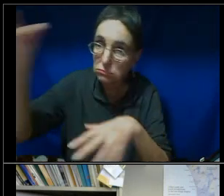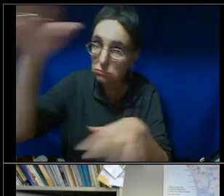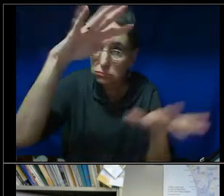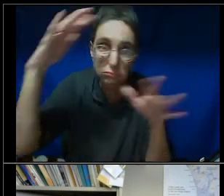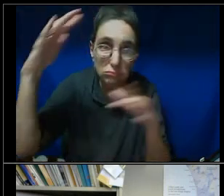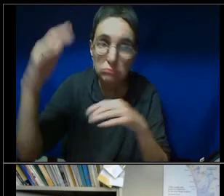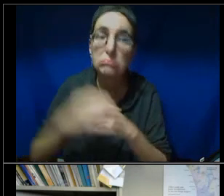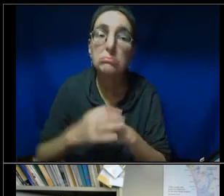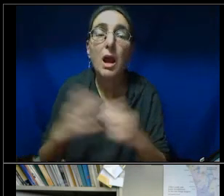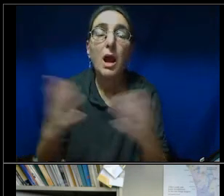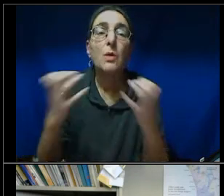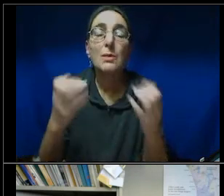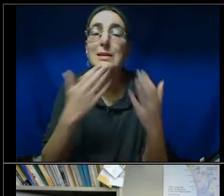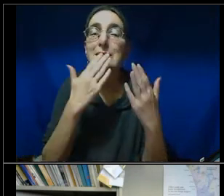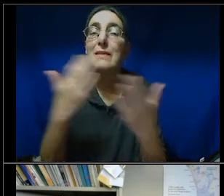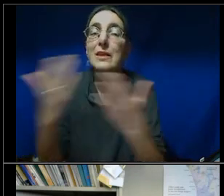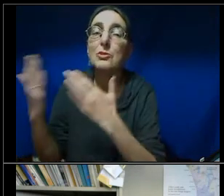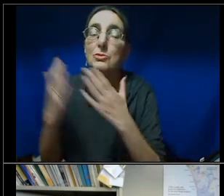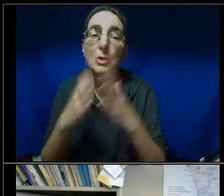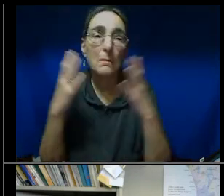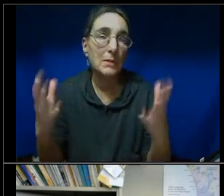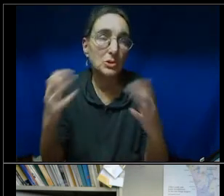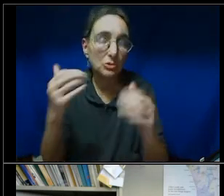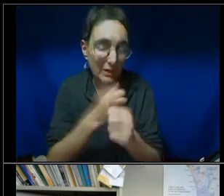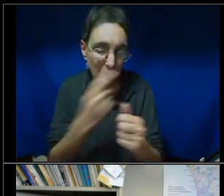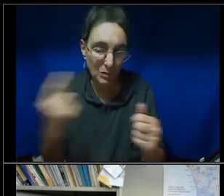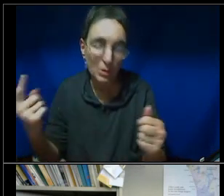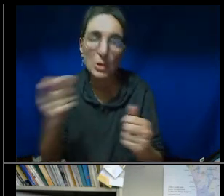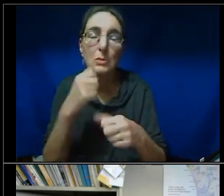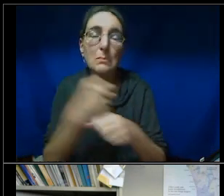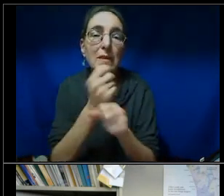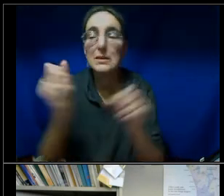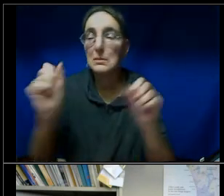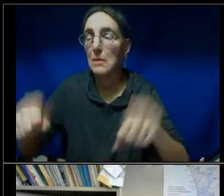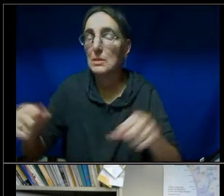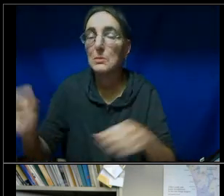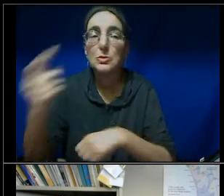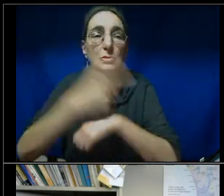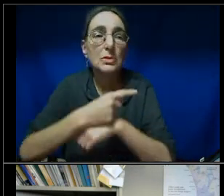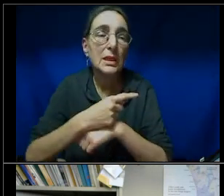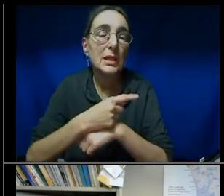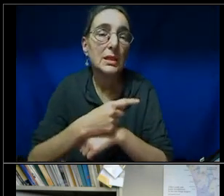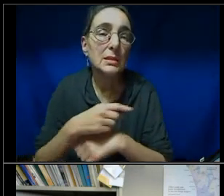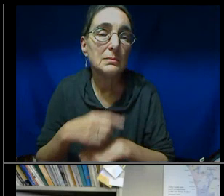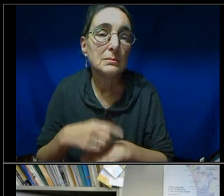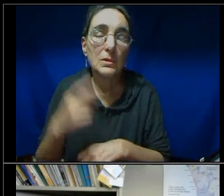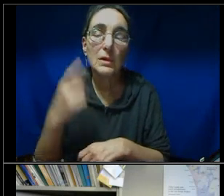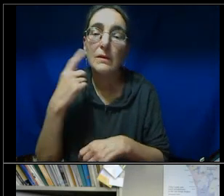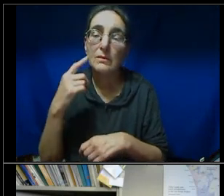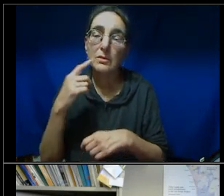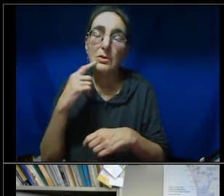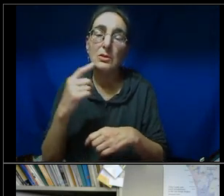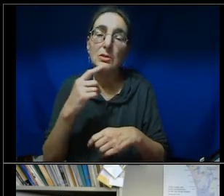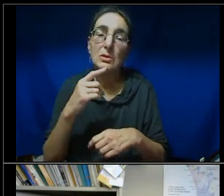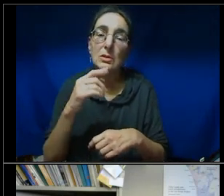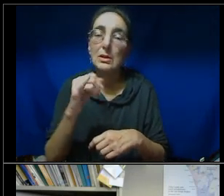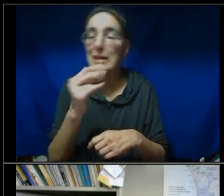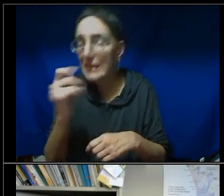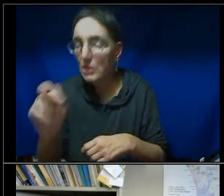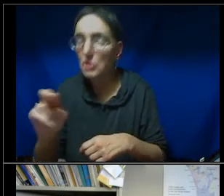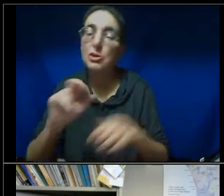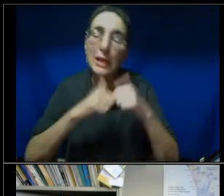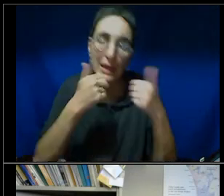I want to say thank you so much to everyone who made this possible today, to our interagency partners, to our panelists, to our